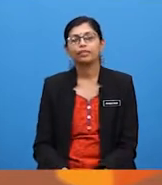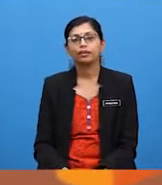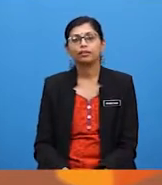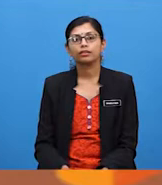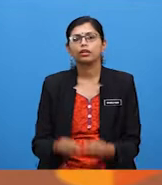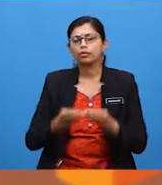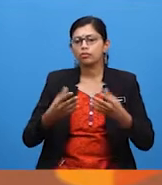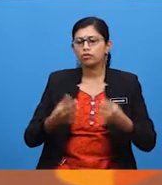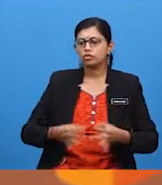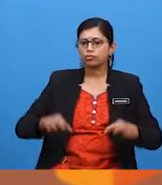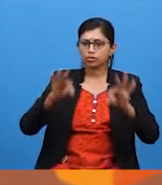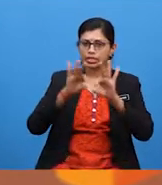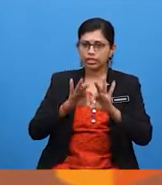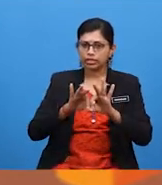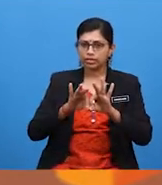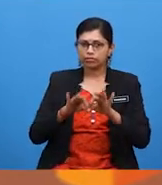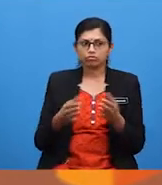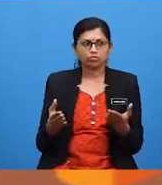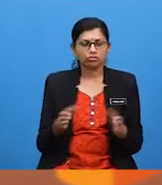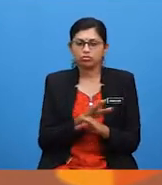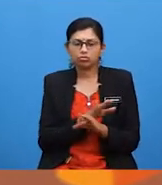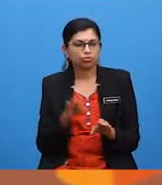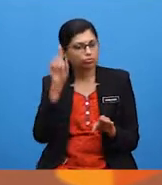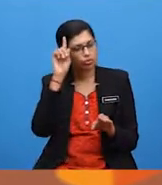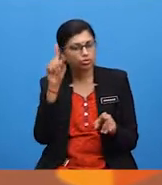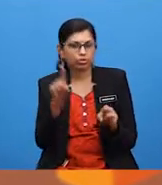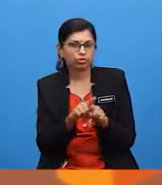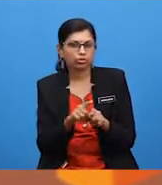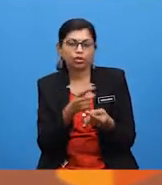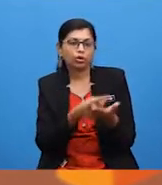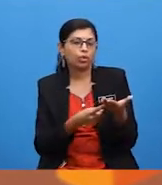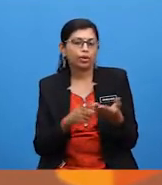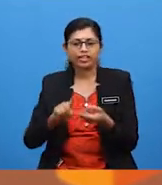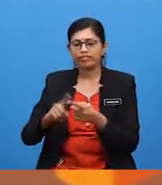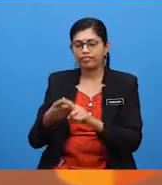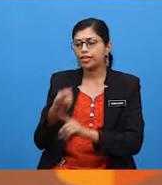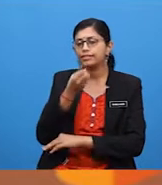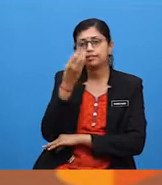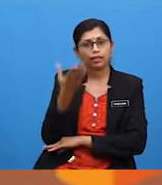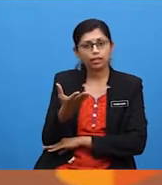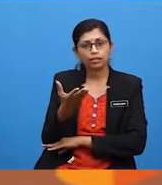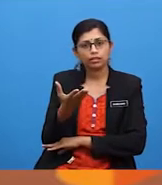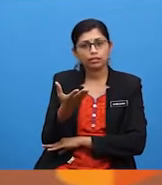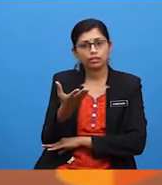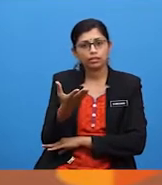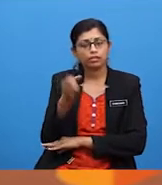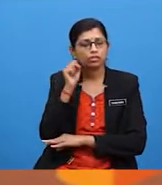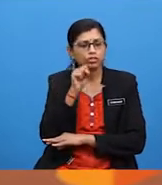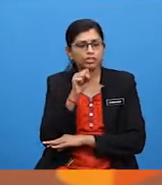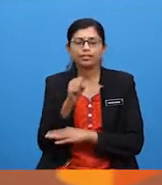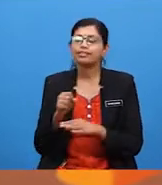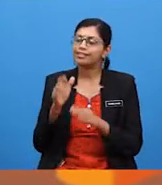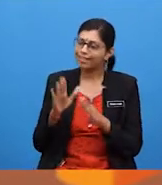And most importantly, even though she did disagree with one of Arman's ideas, she said so